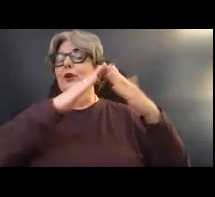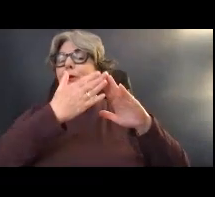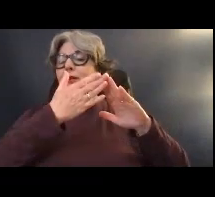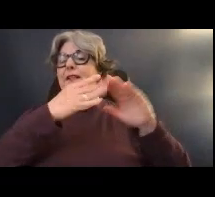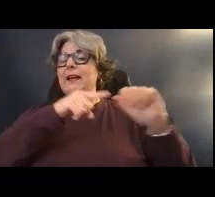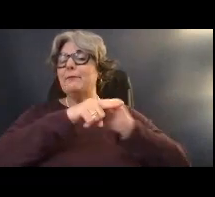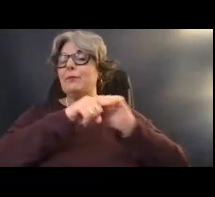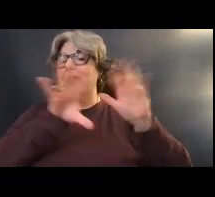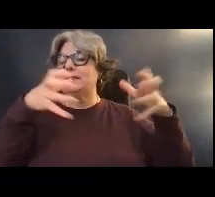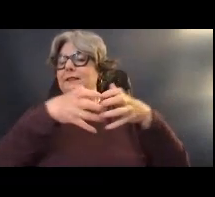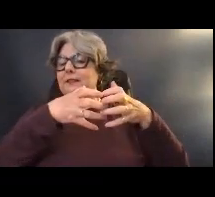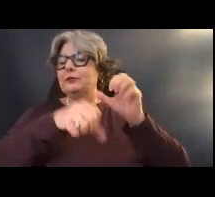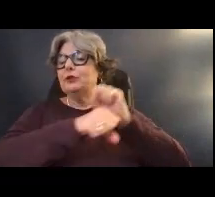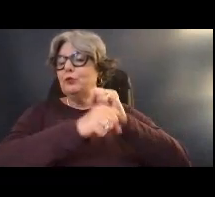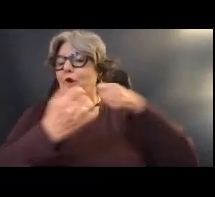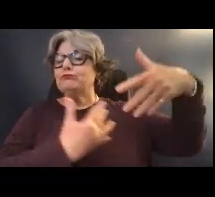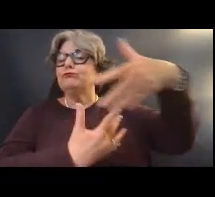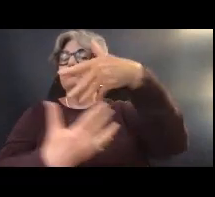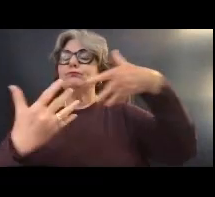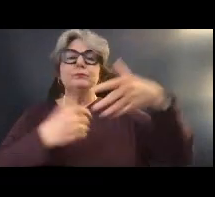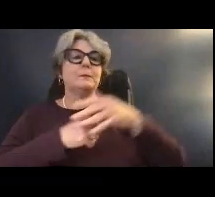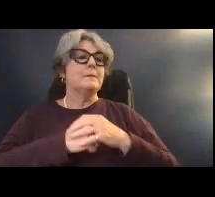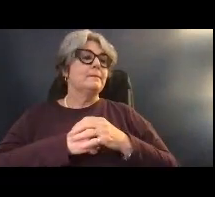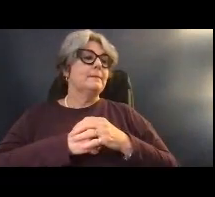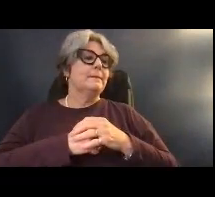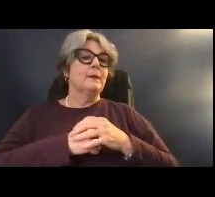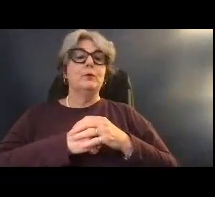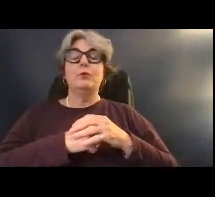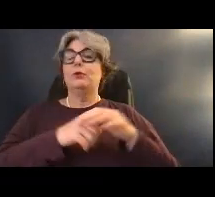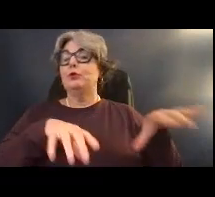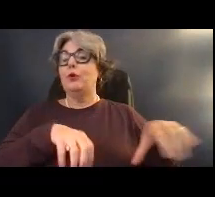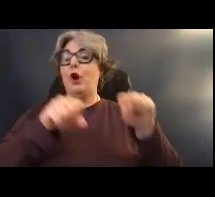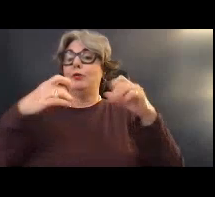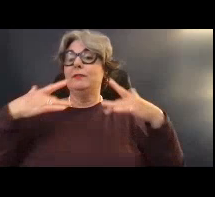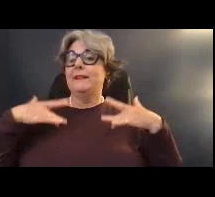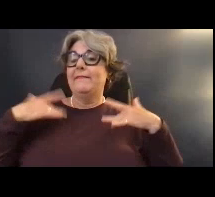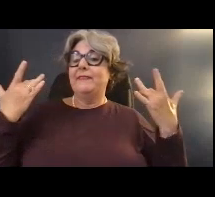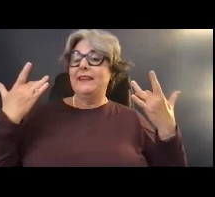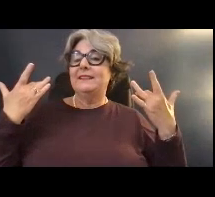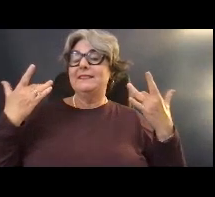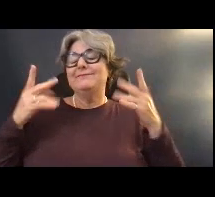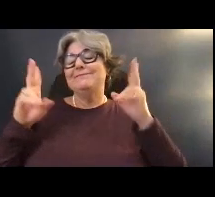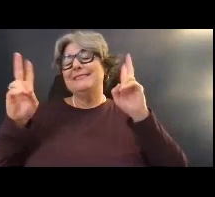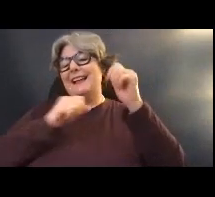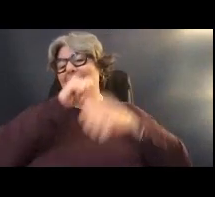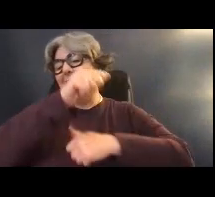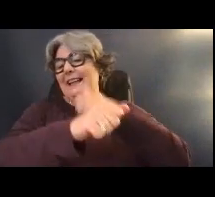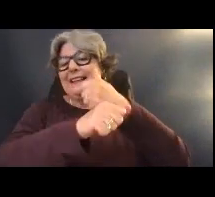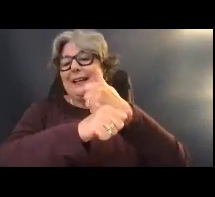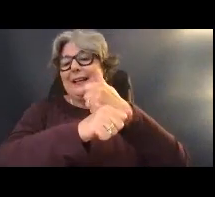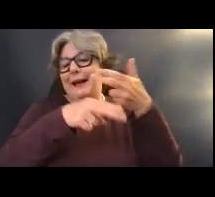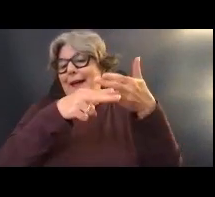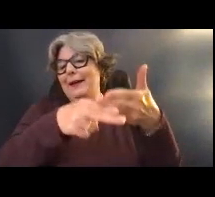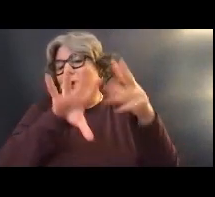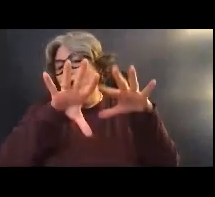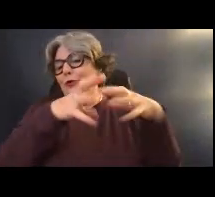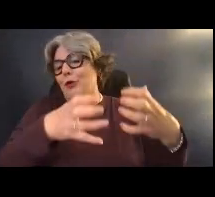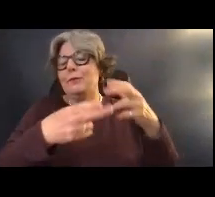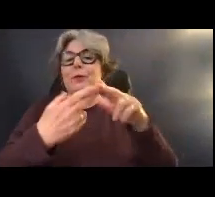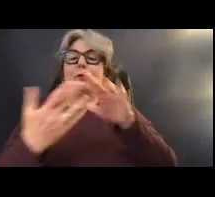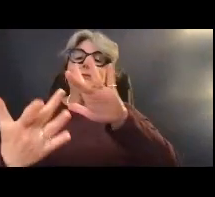thrive. We want to be able to hold events. It's basically an alumni network. I don't know what else you'd call it, or